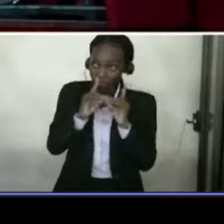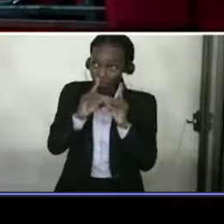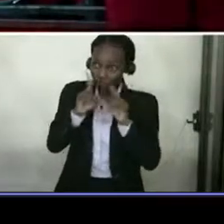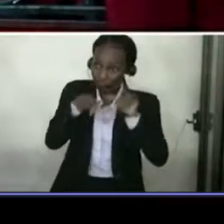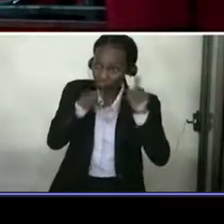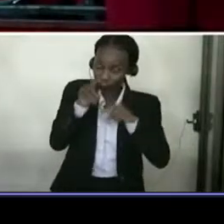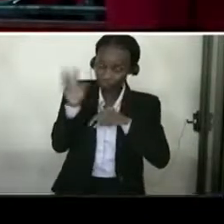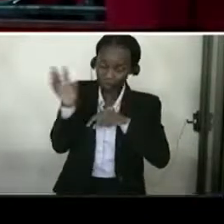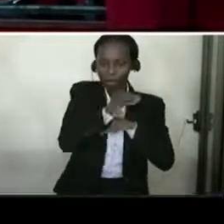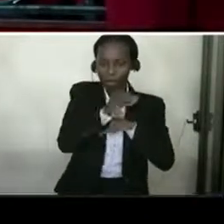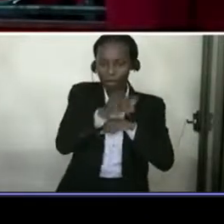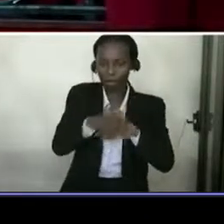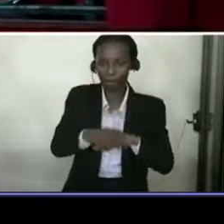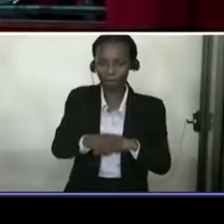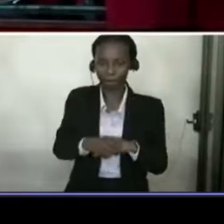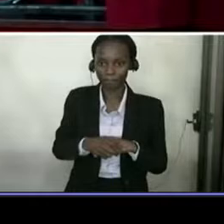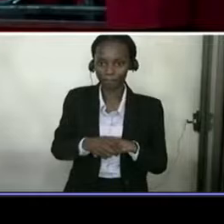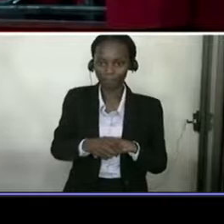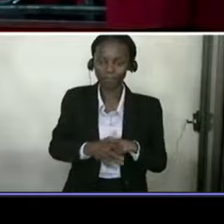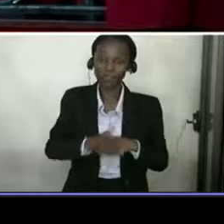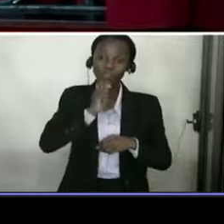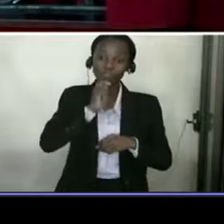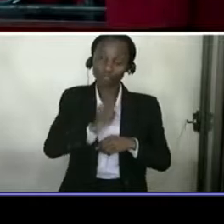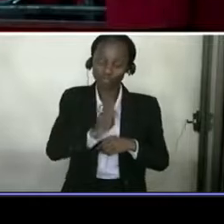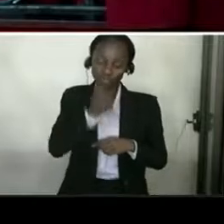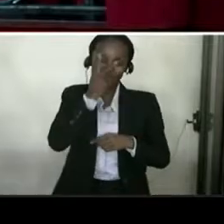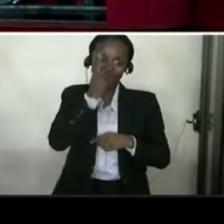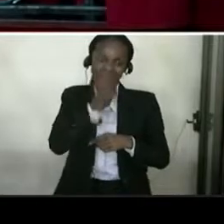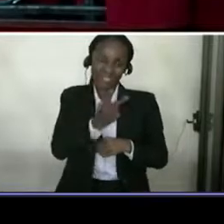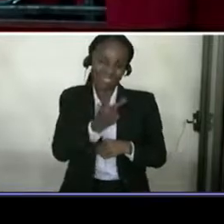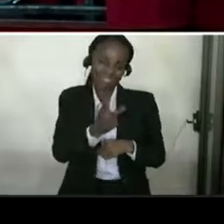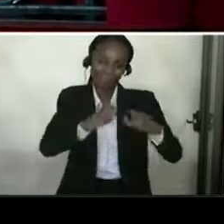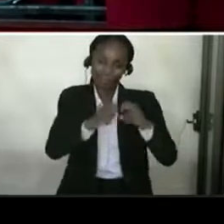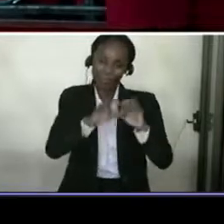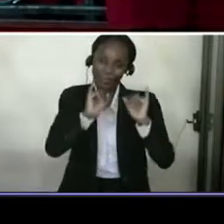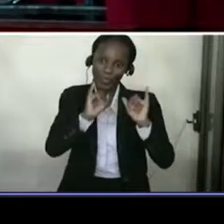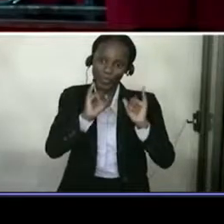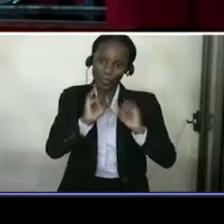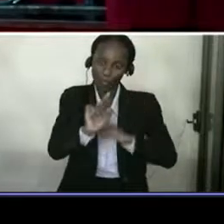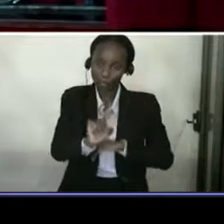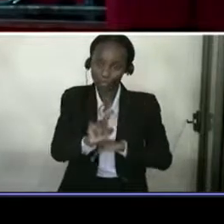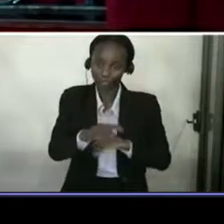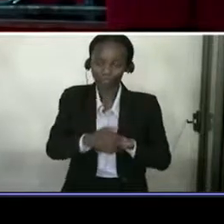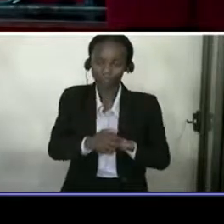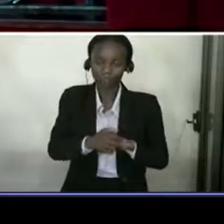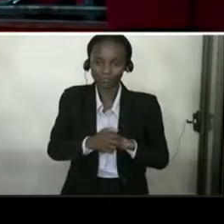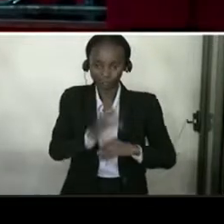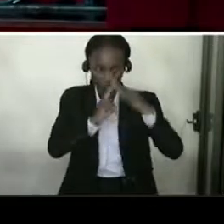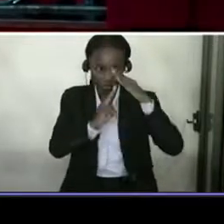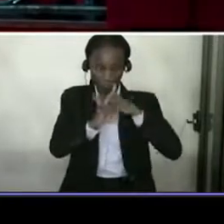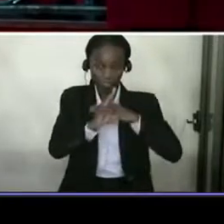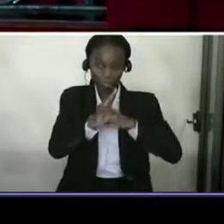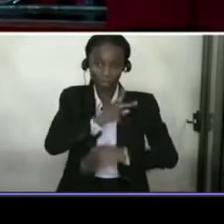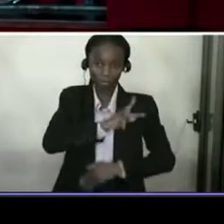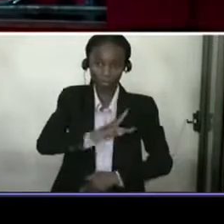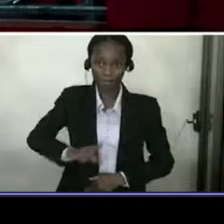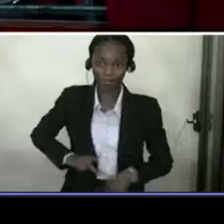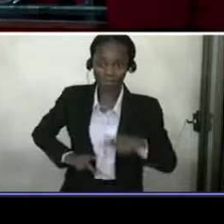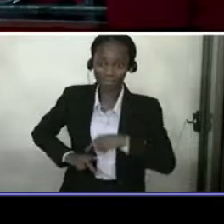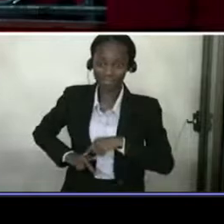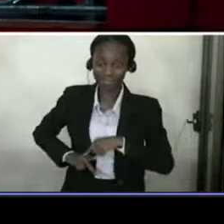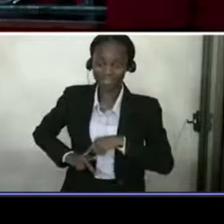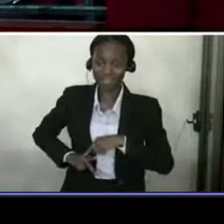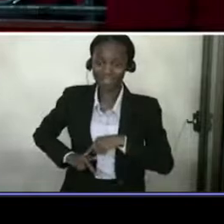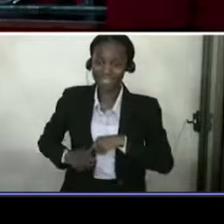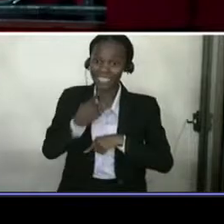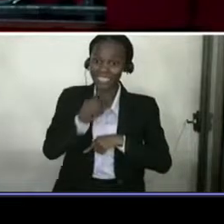Now we have seen today the problem. The Honourable Premier referred to